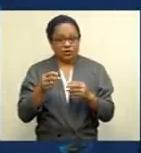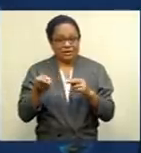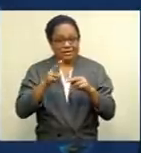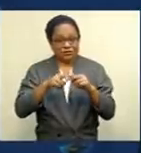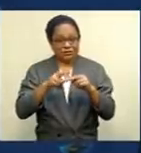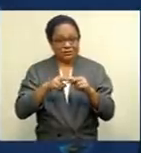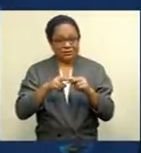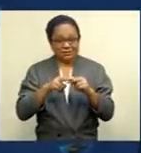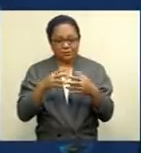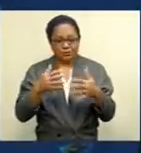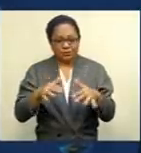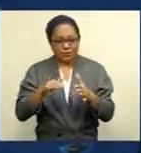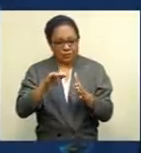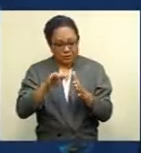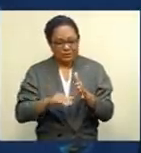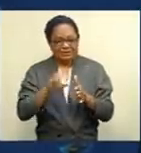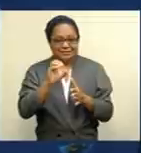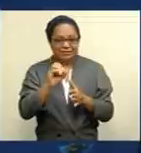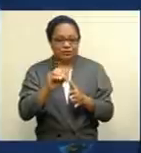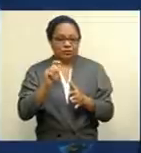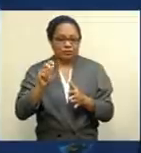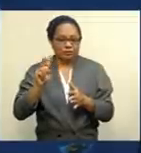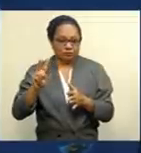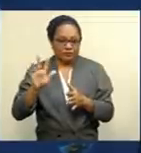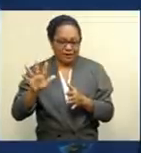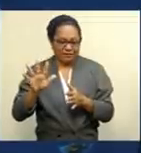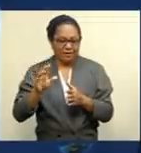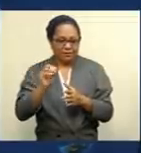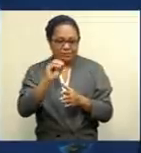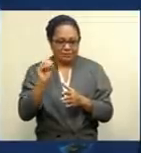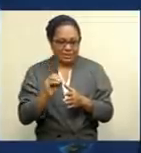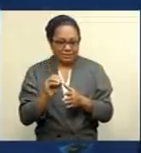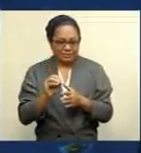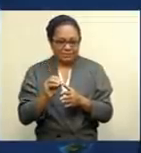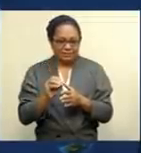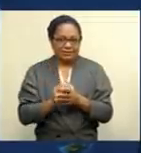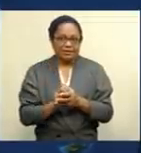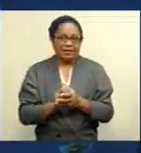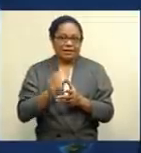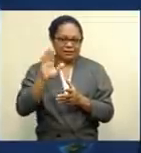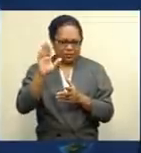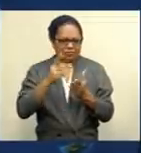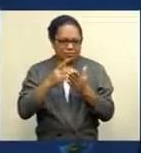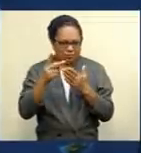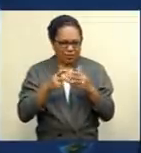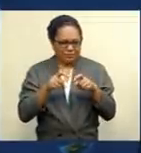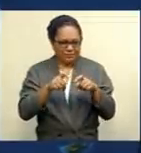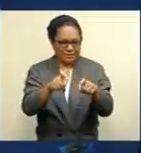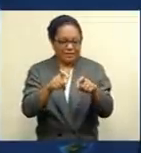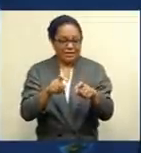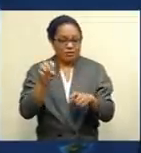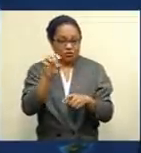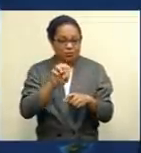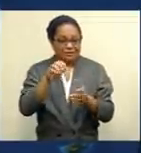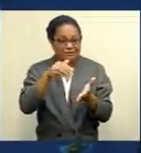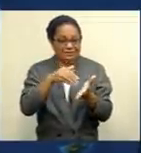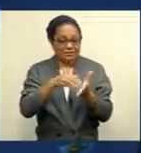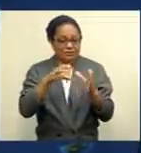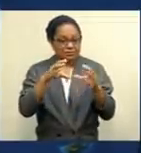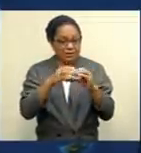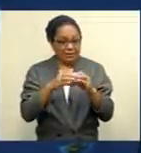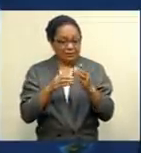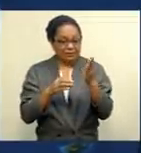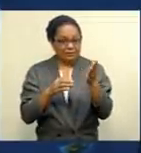of 0.25% and maintained its current quantitative easing program. The European Central Bank, on the other hand,